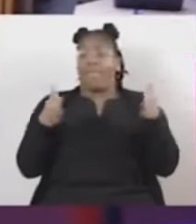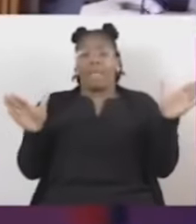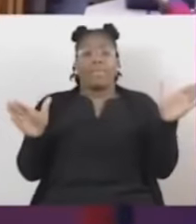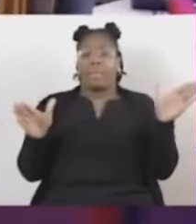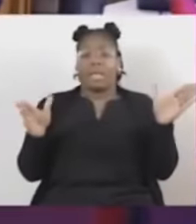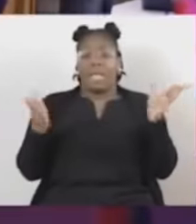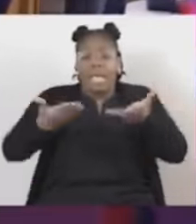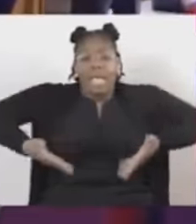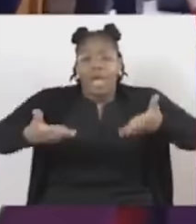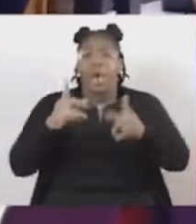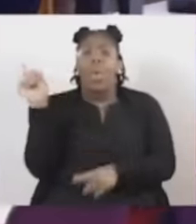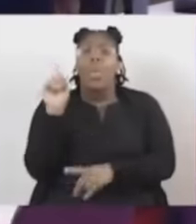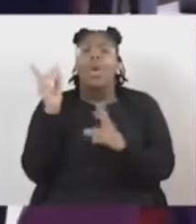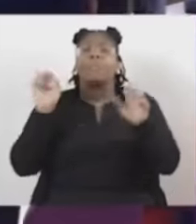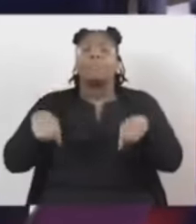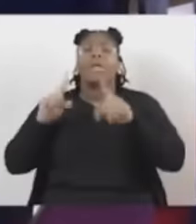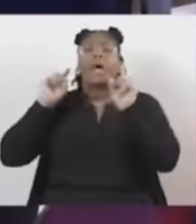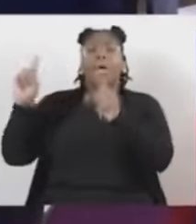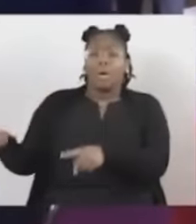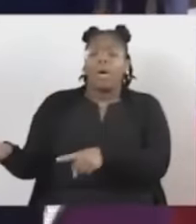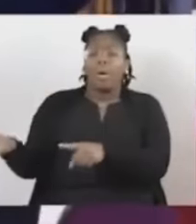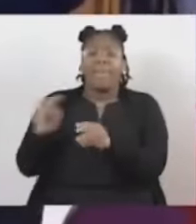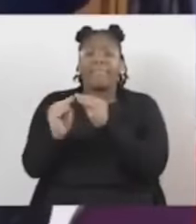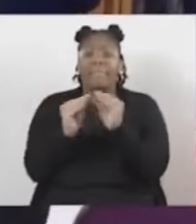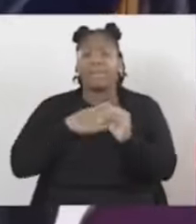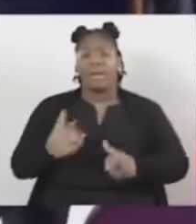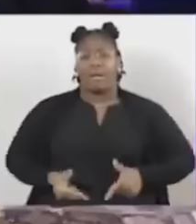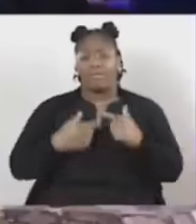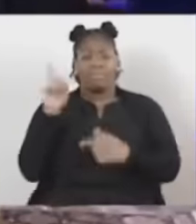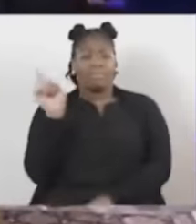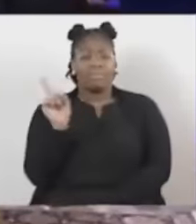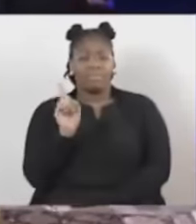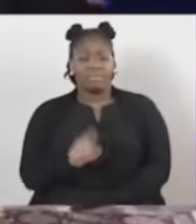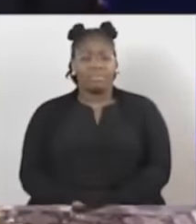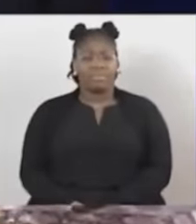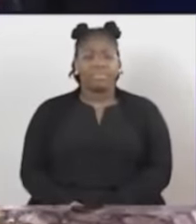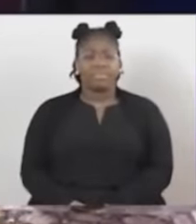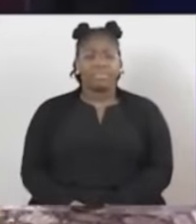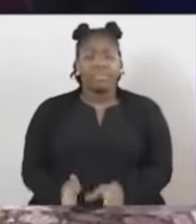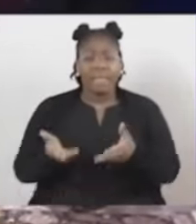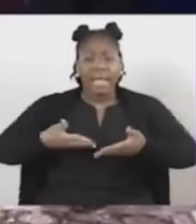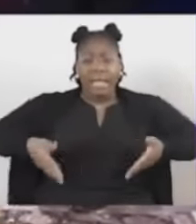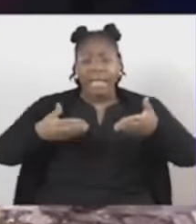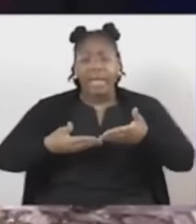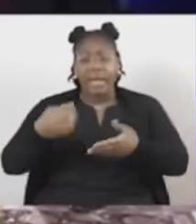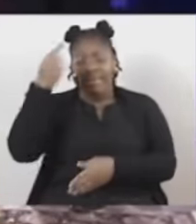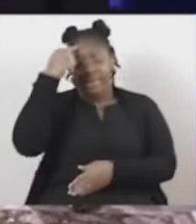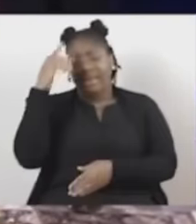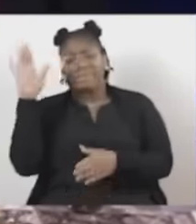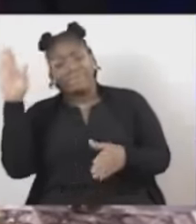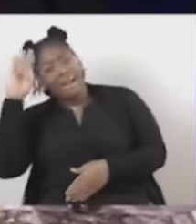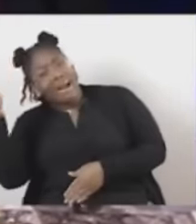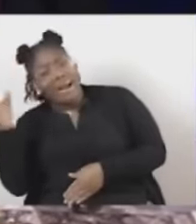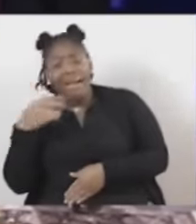my finish, then where am I ever gonna work it out? So here we are faking it. How you doing?